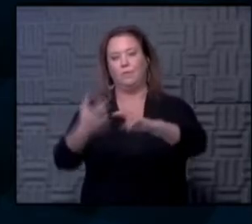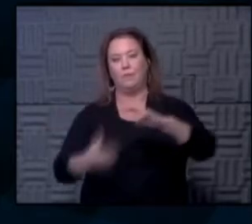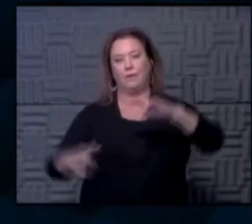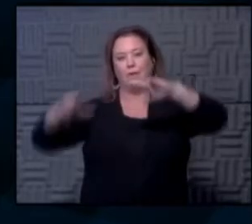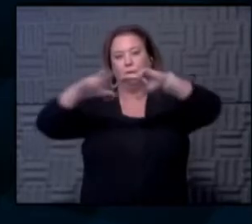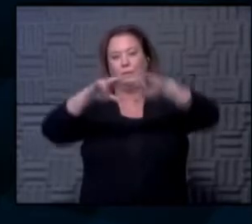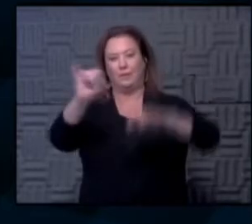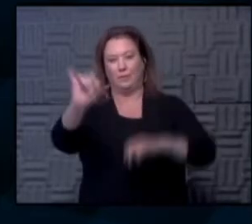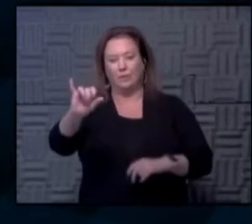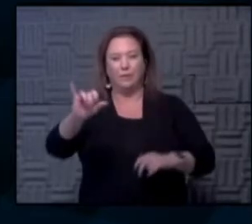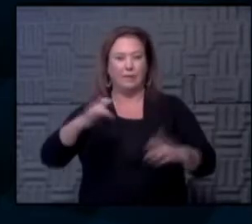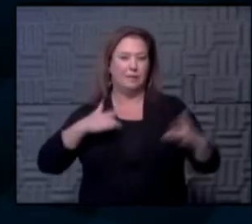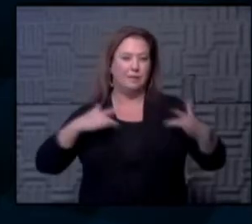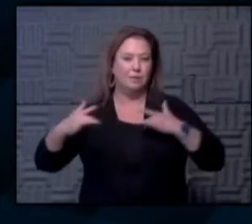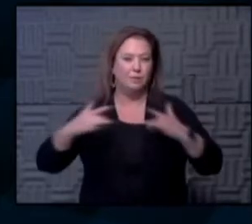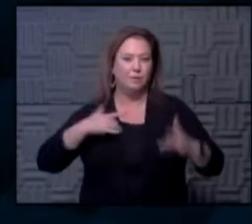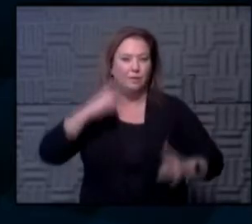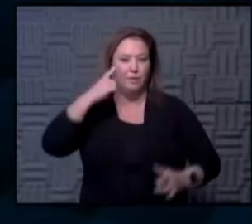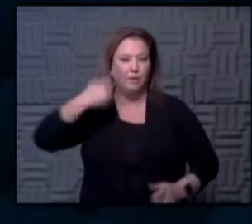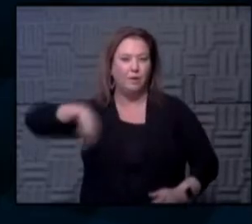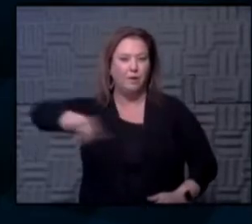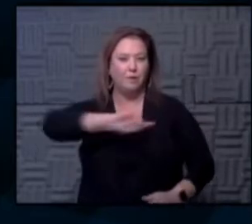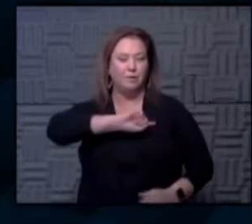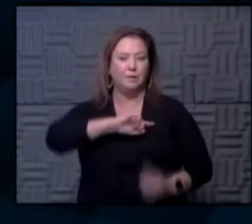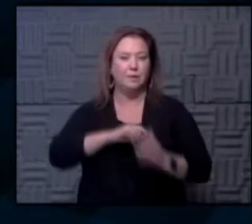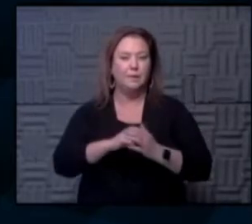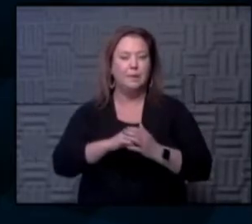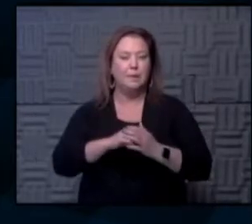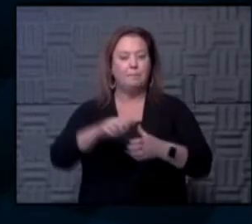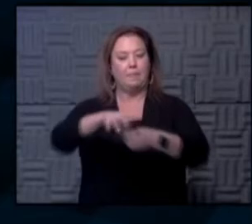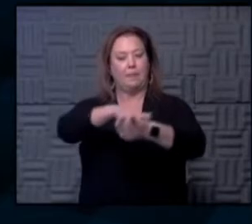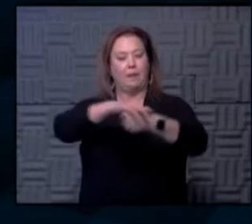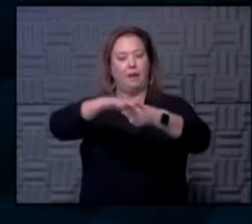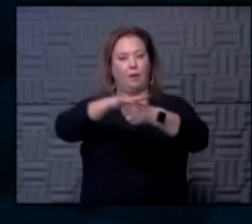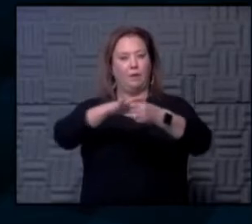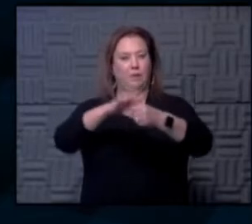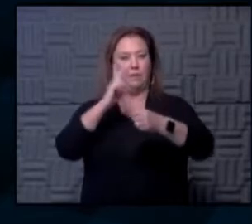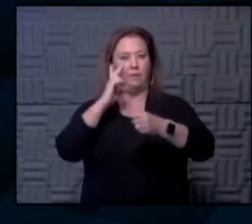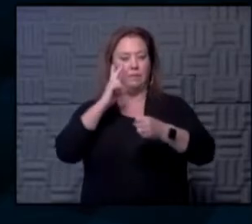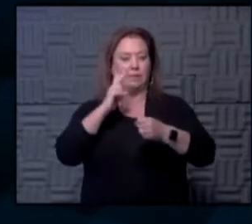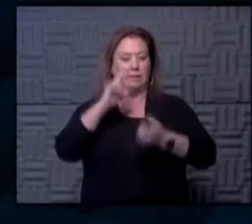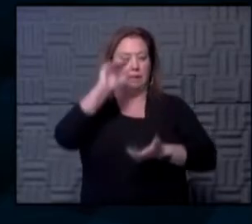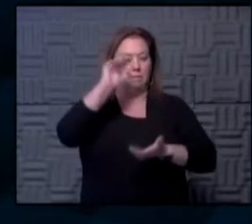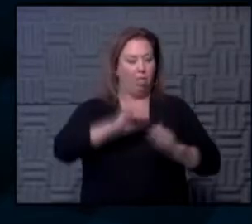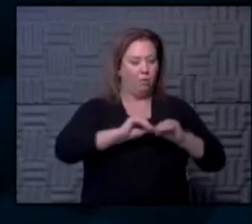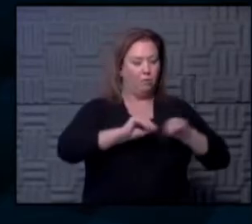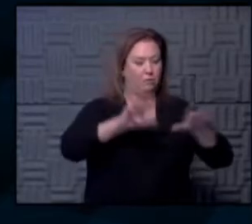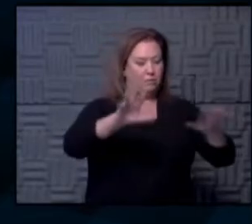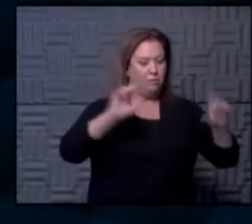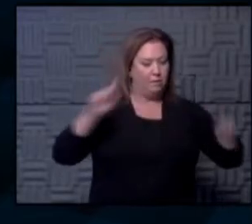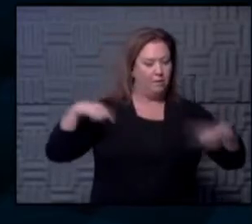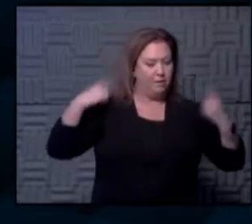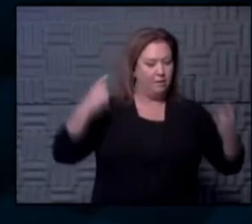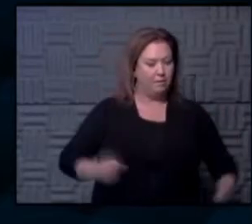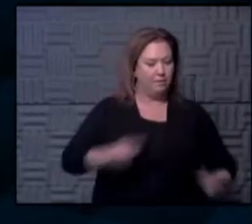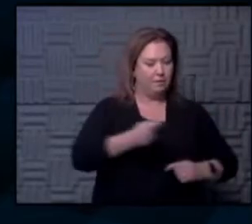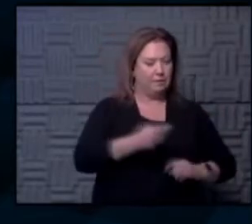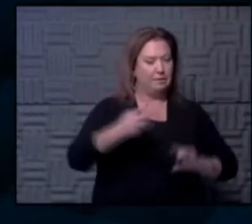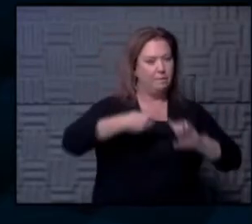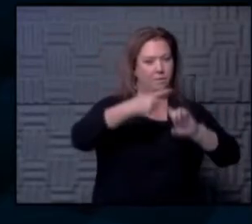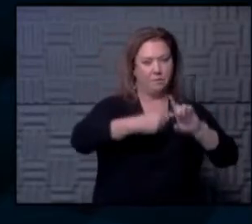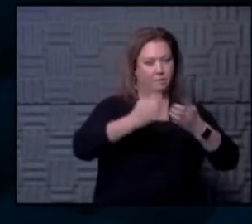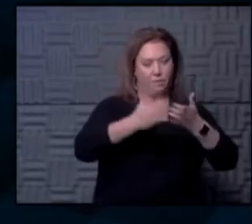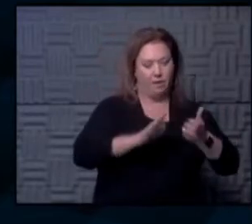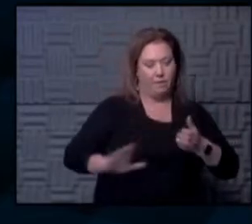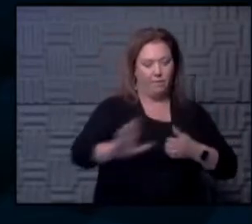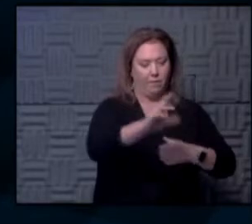well, and that's concerning as areas that have seen very little spread over the past several months for